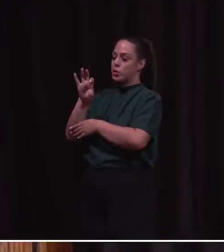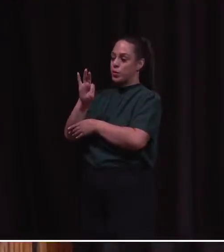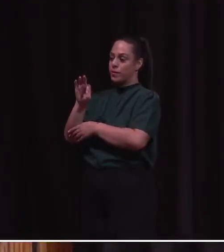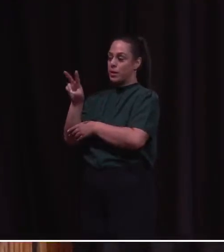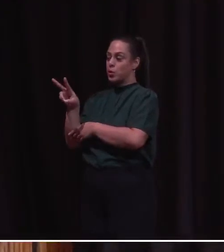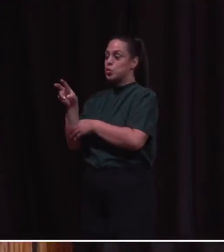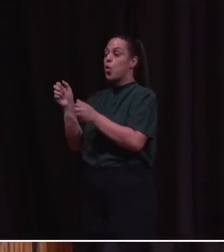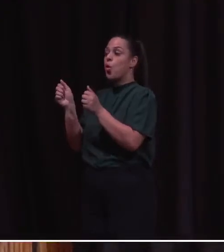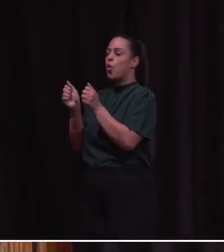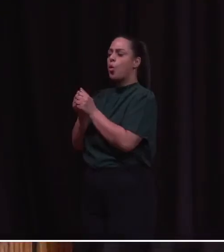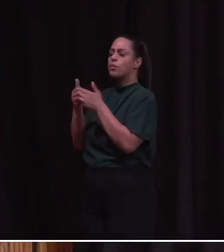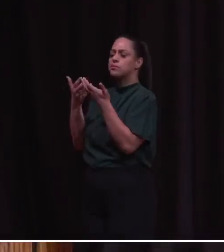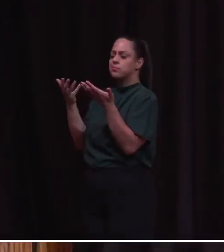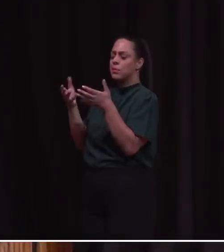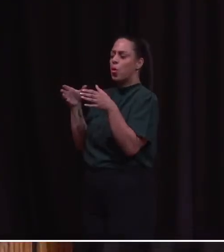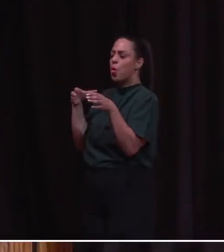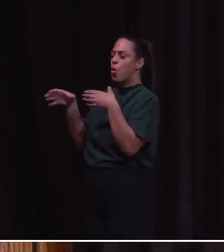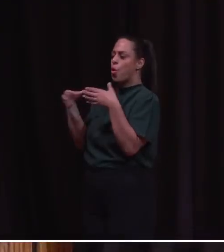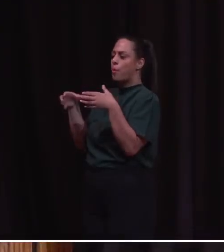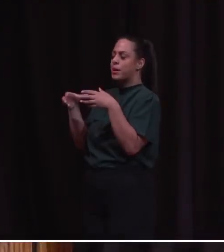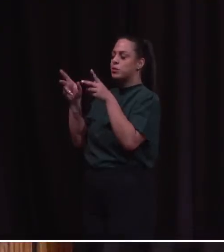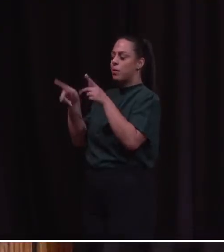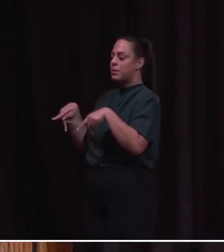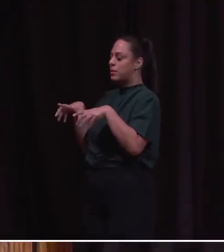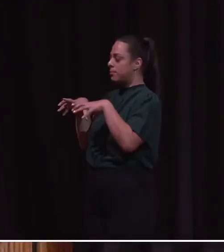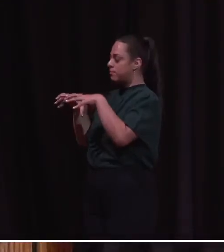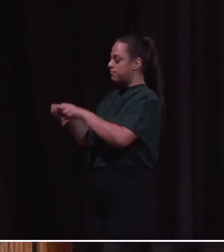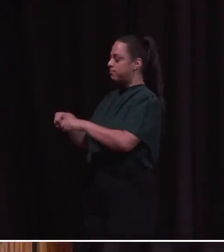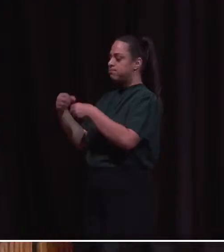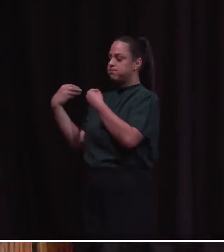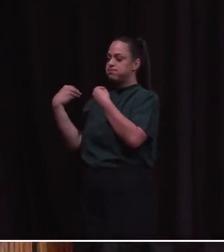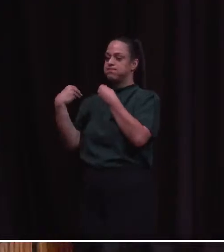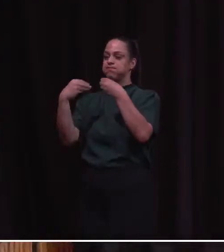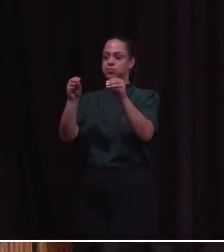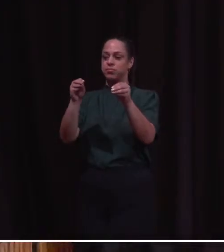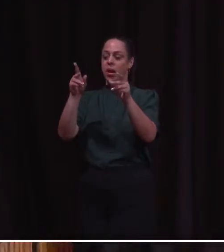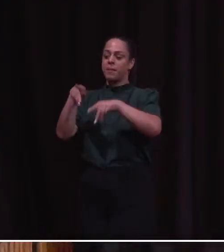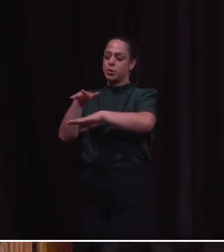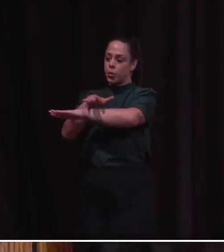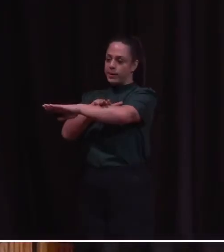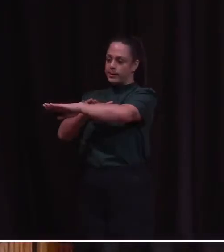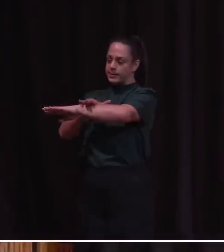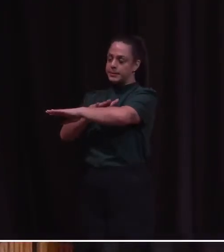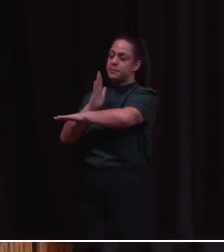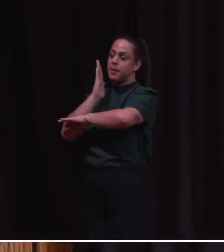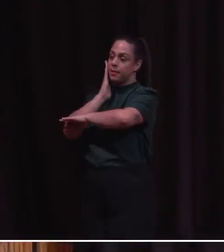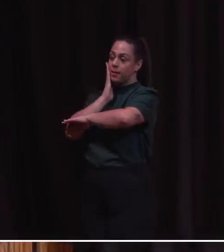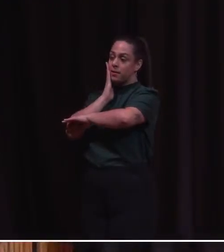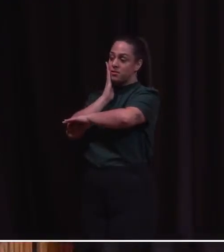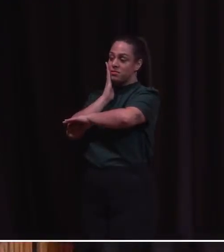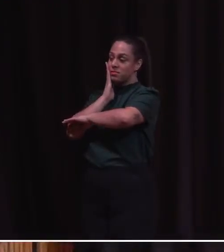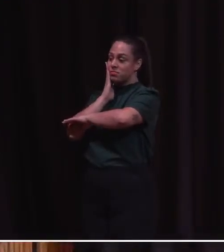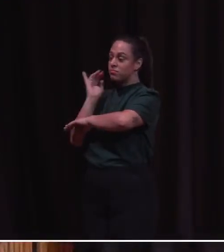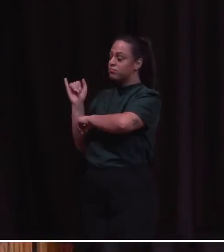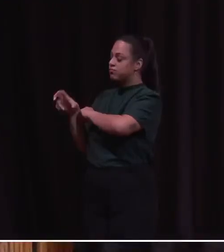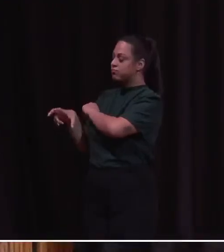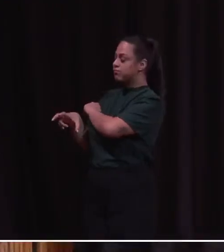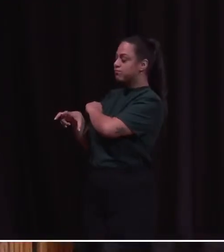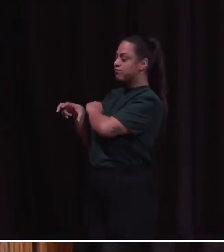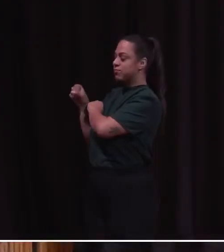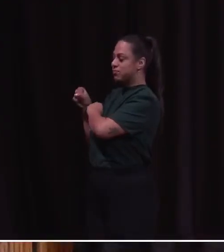Eric Williams puts it, Negroes were stolen to work land that was stolen from the